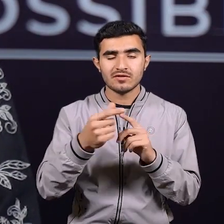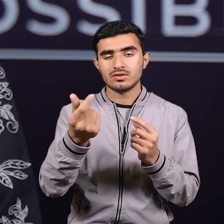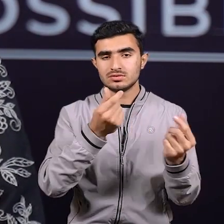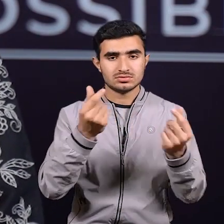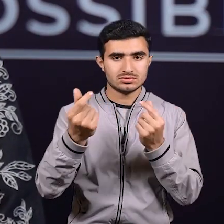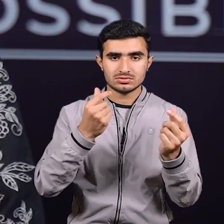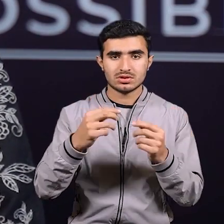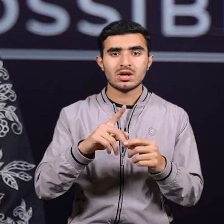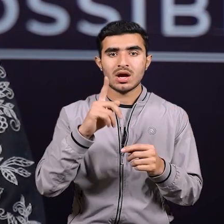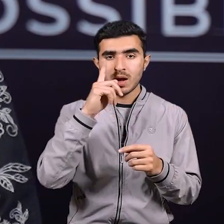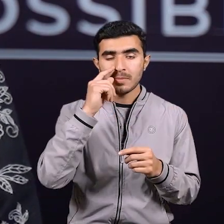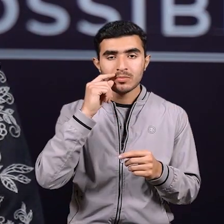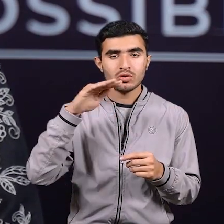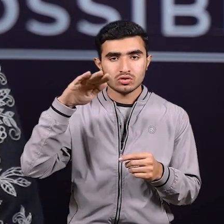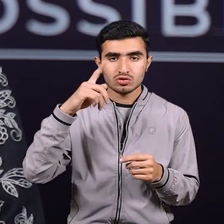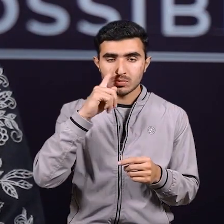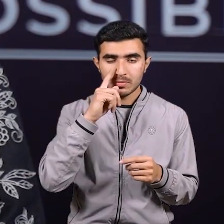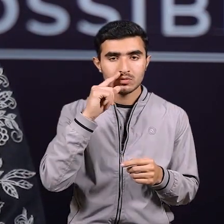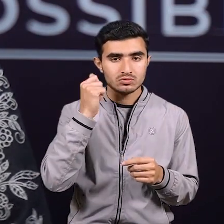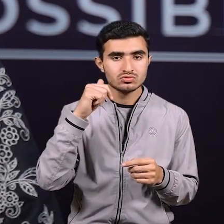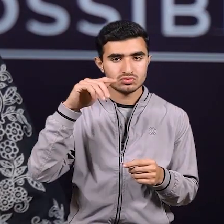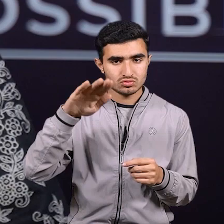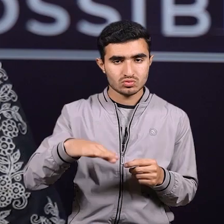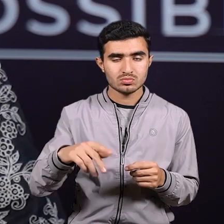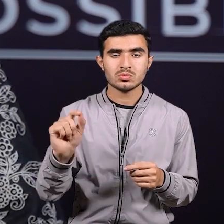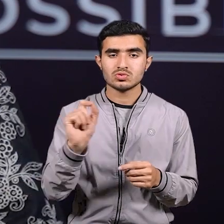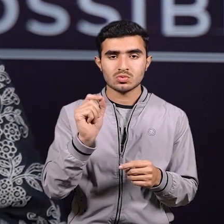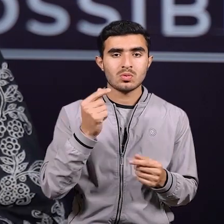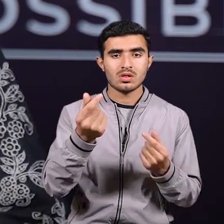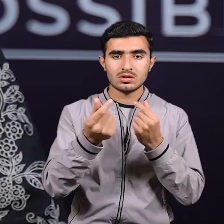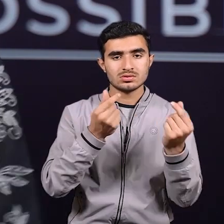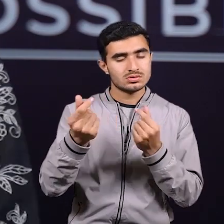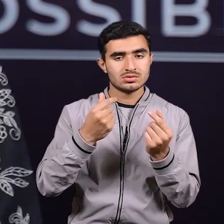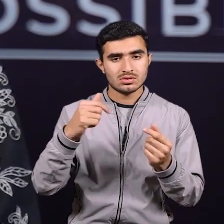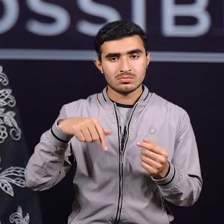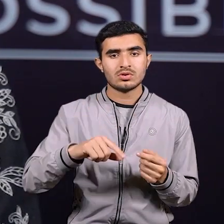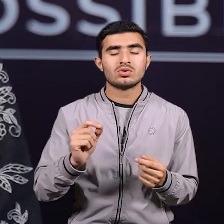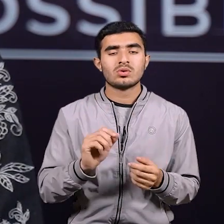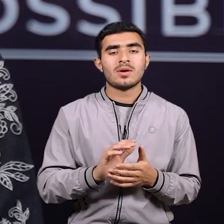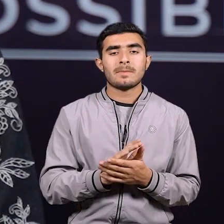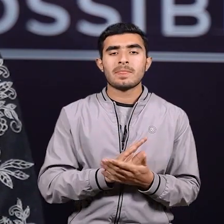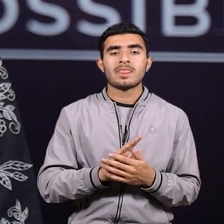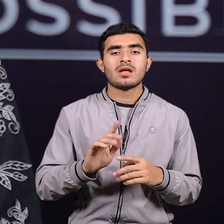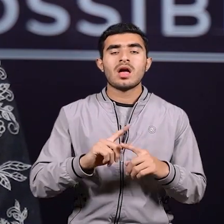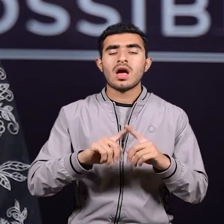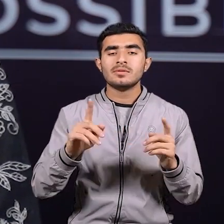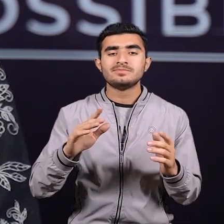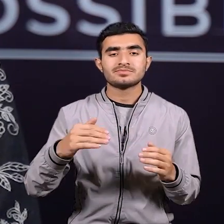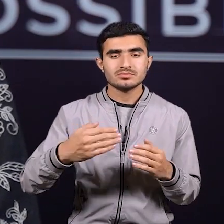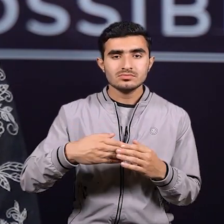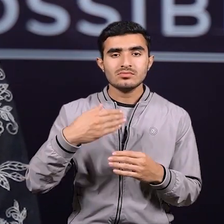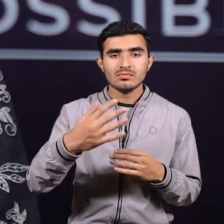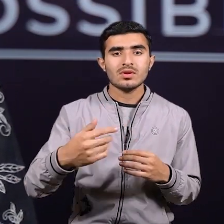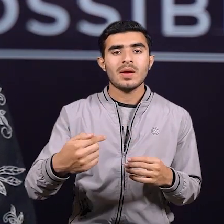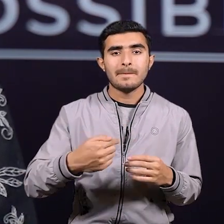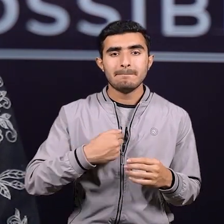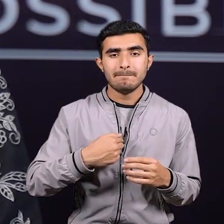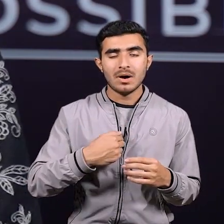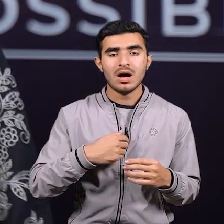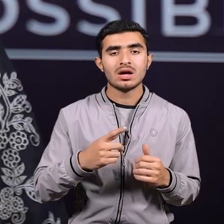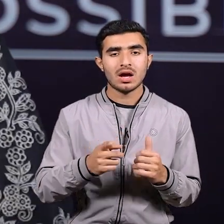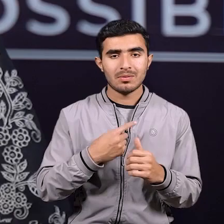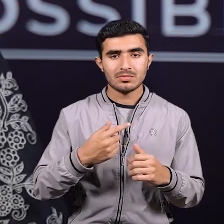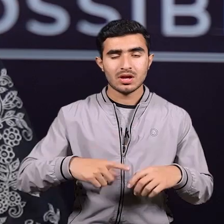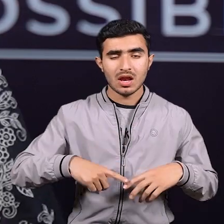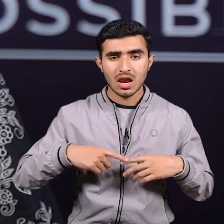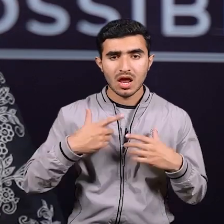that lots of girls and boys used to, call me in school. And my journey with